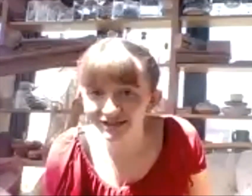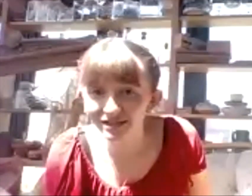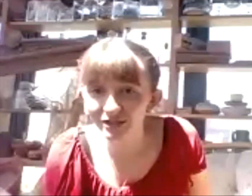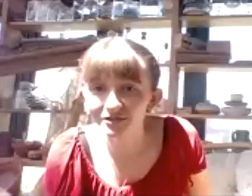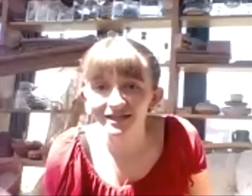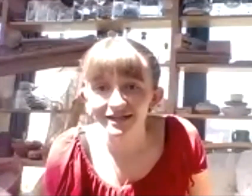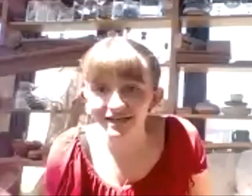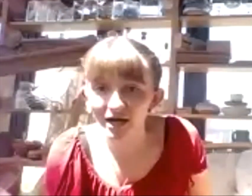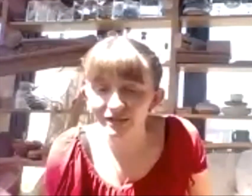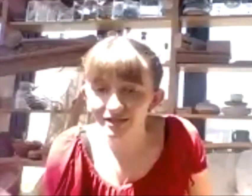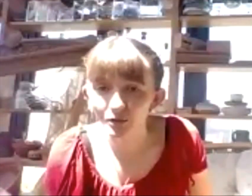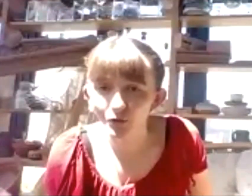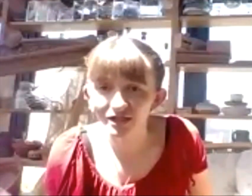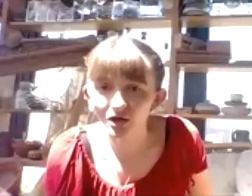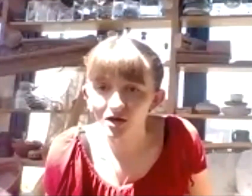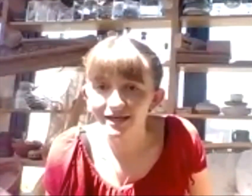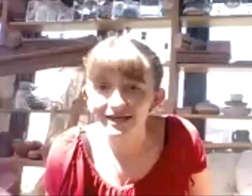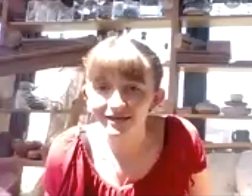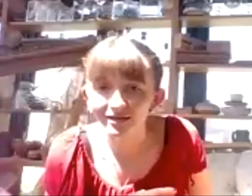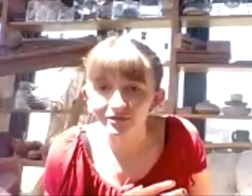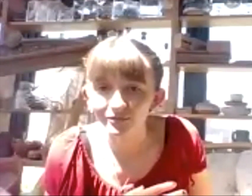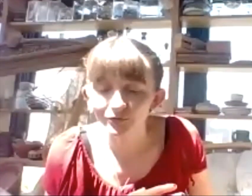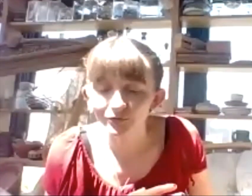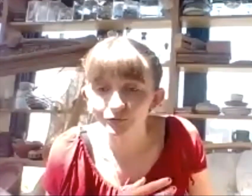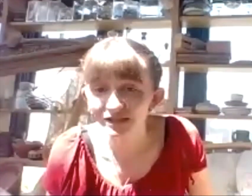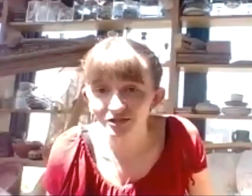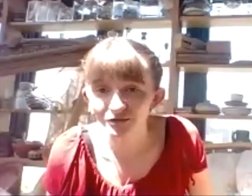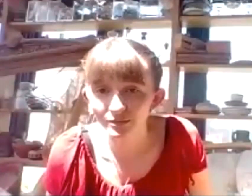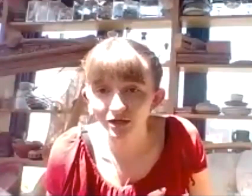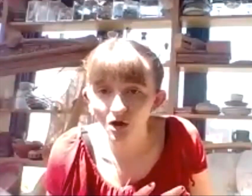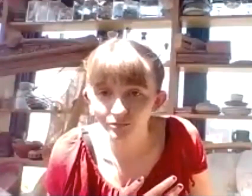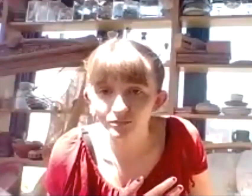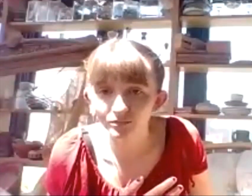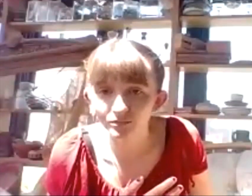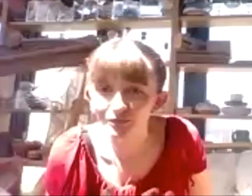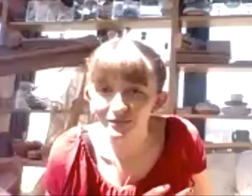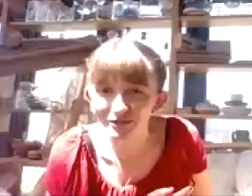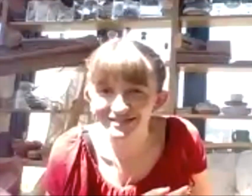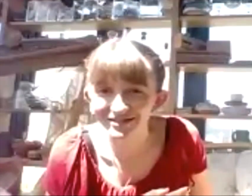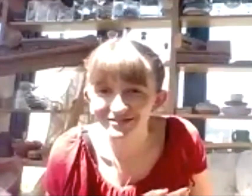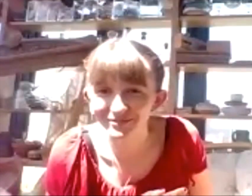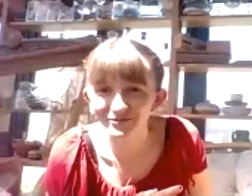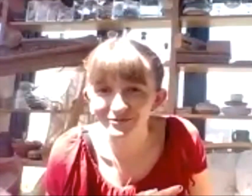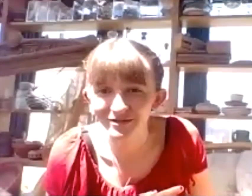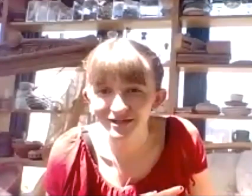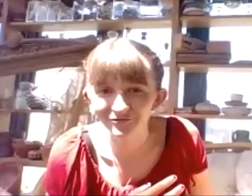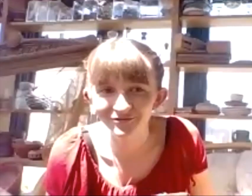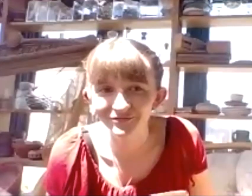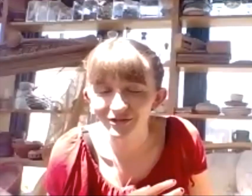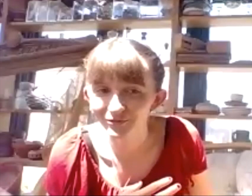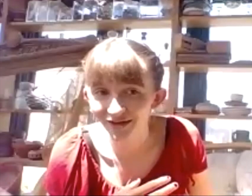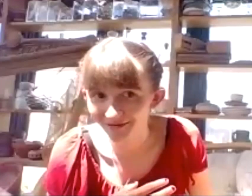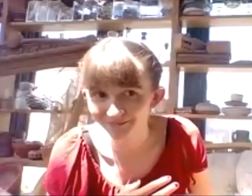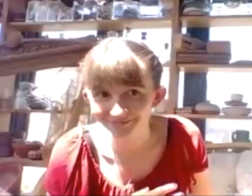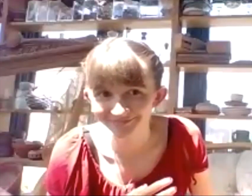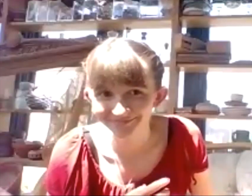had emailed. And now me and him are working on a research paper on the little baby Triceratops that we have. So